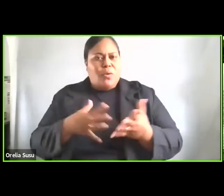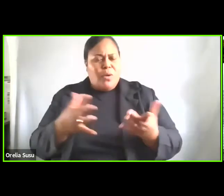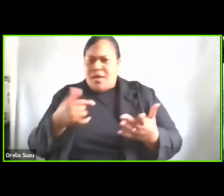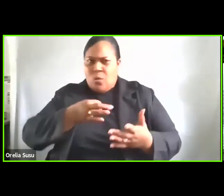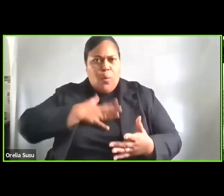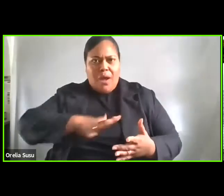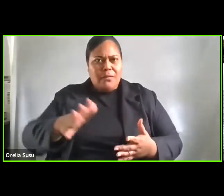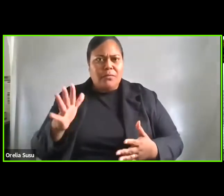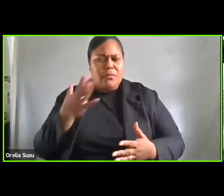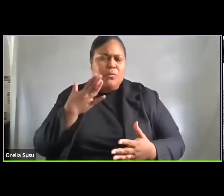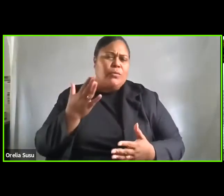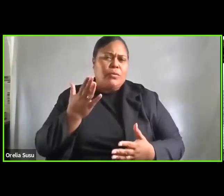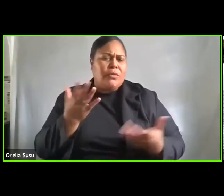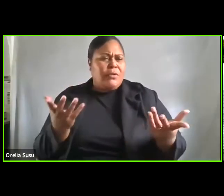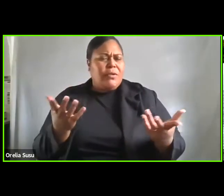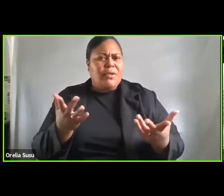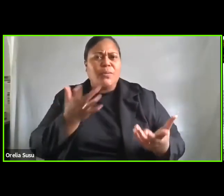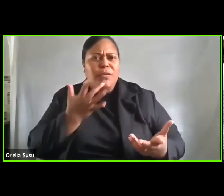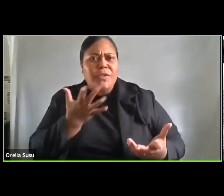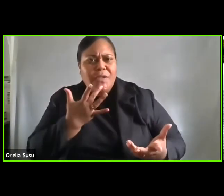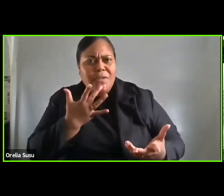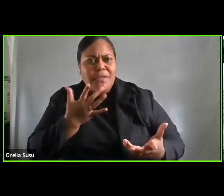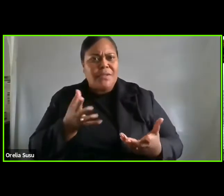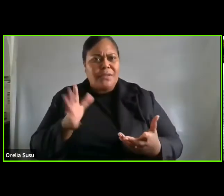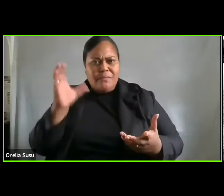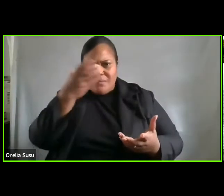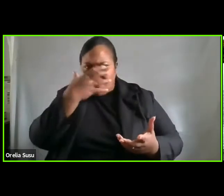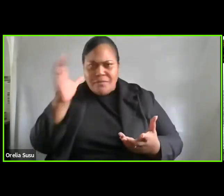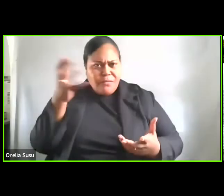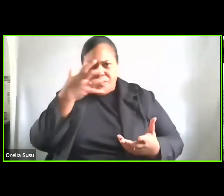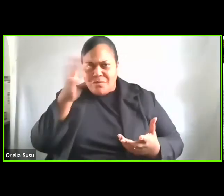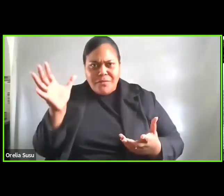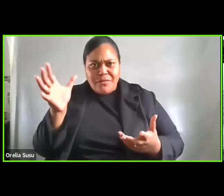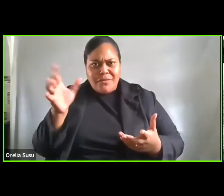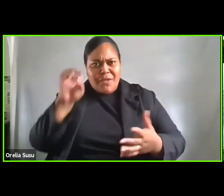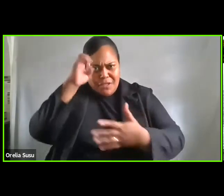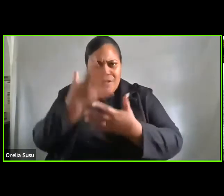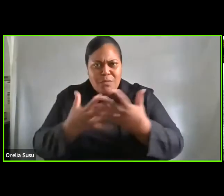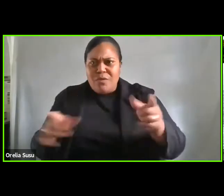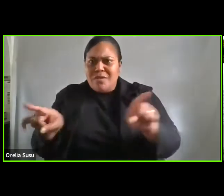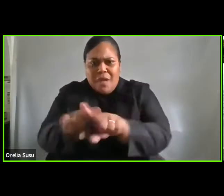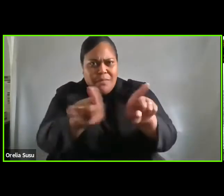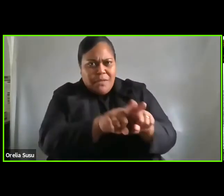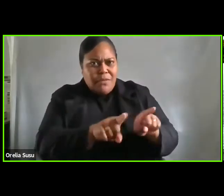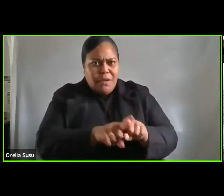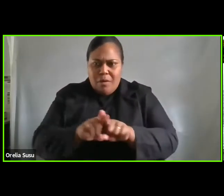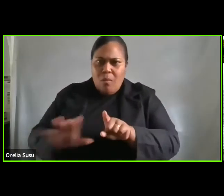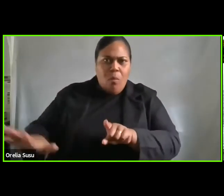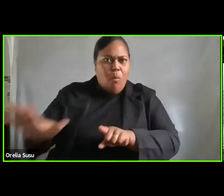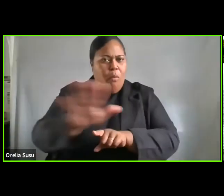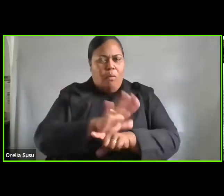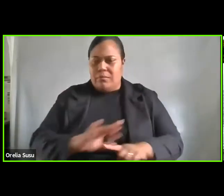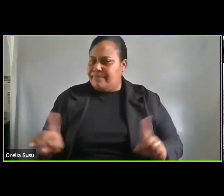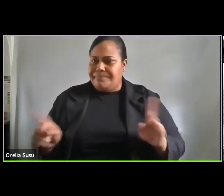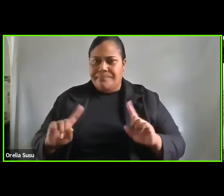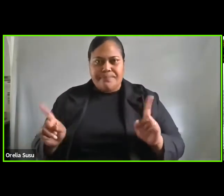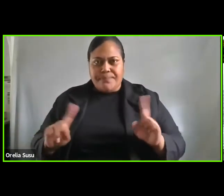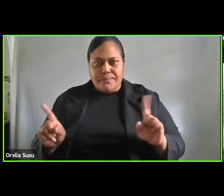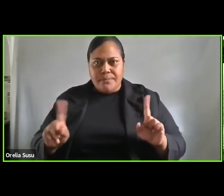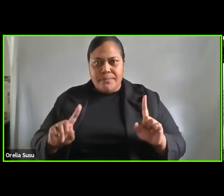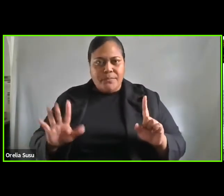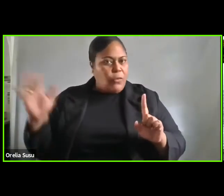everybody experiences life and development in the same way that everybody has citizenship available to them in